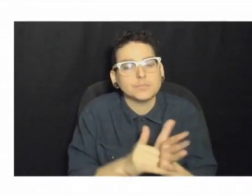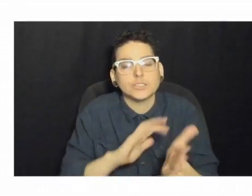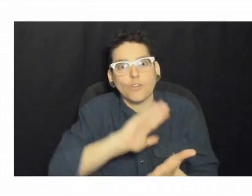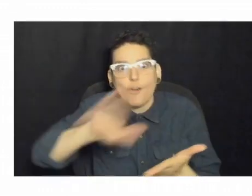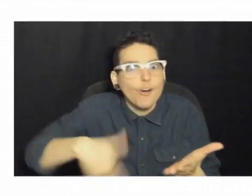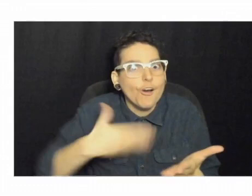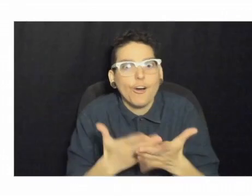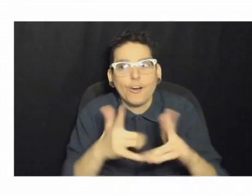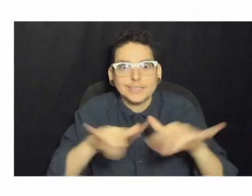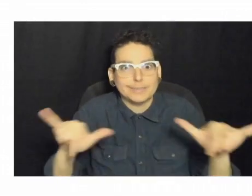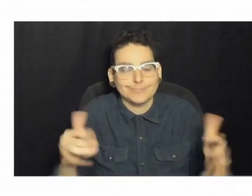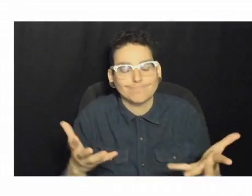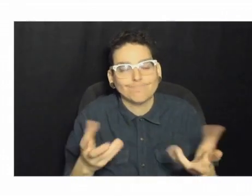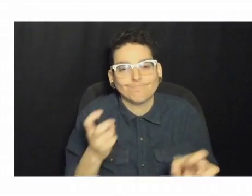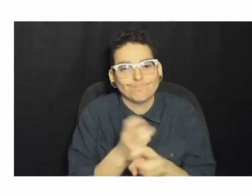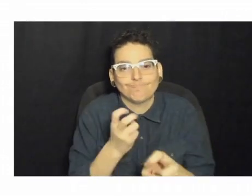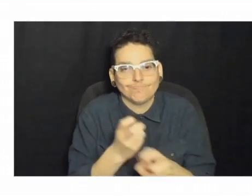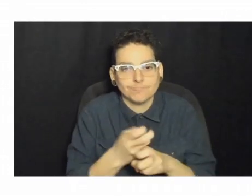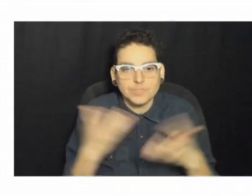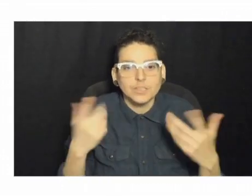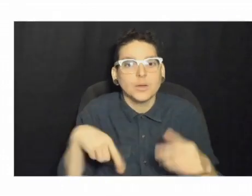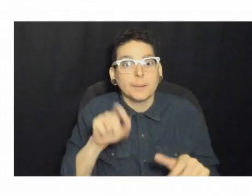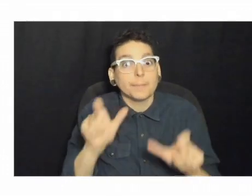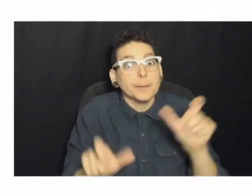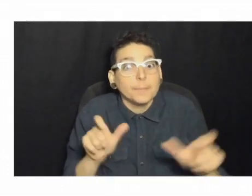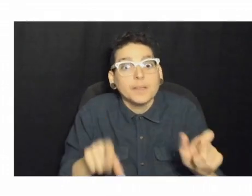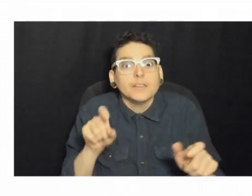from the practitioners to the officials to the media,